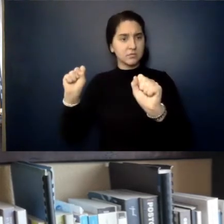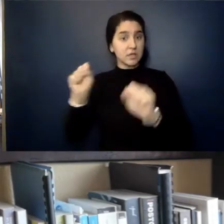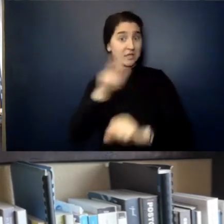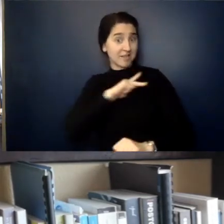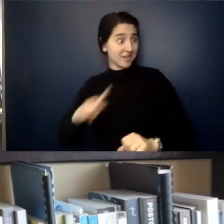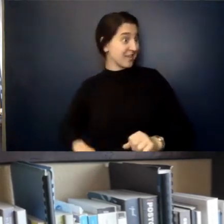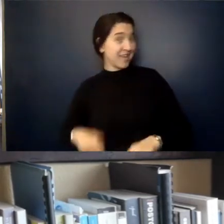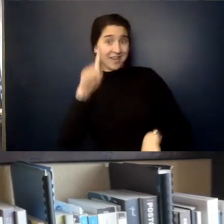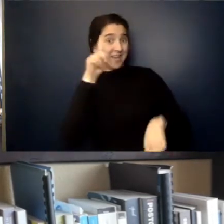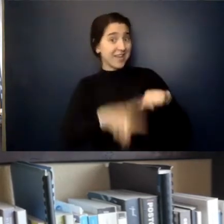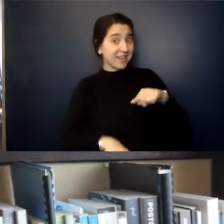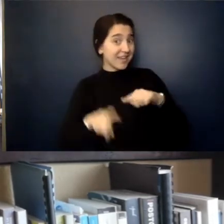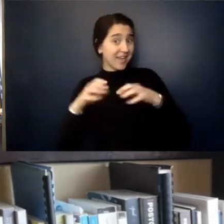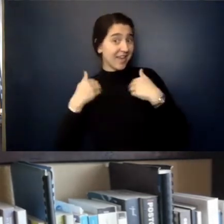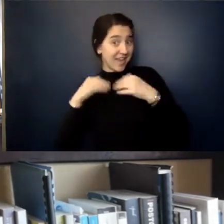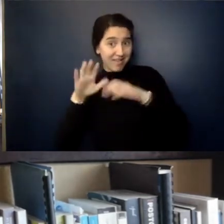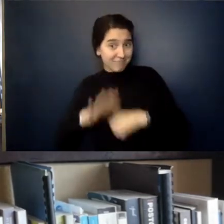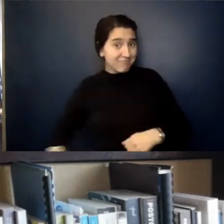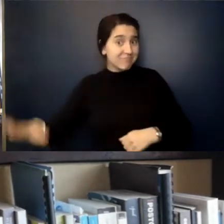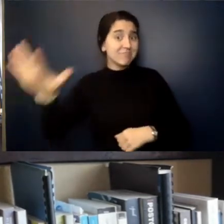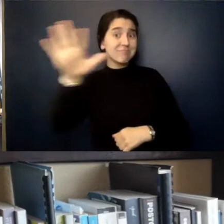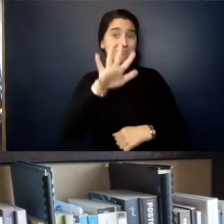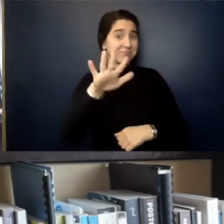Elias, told him,